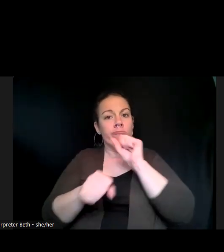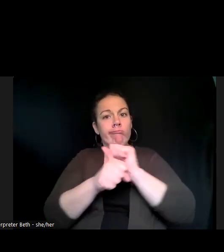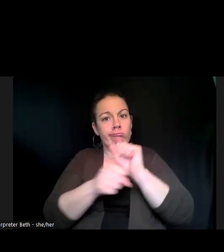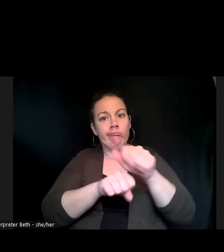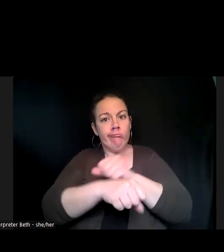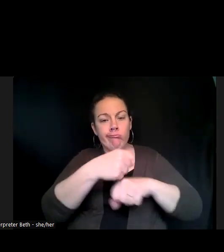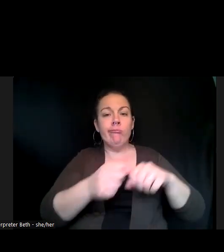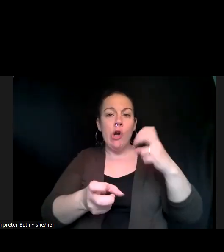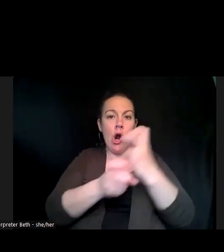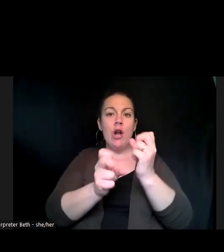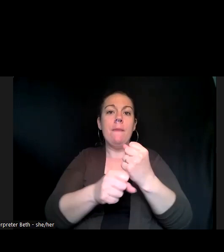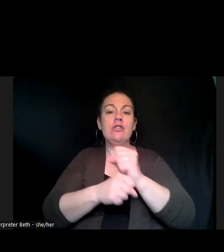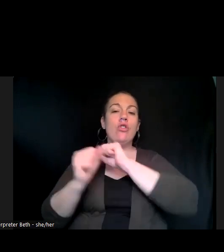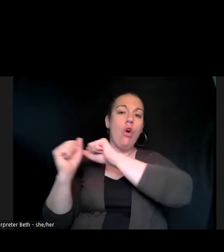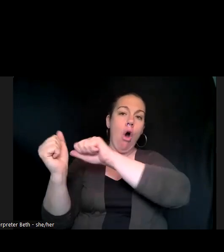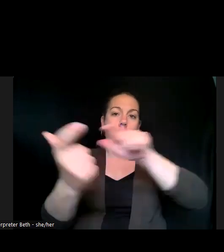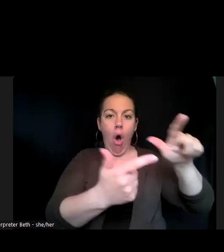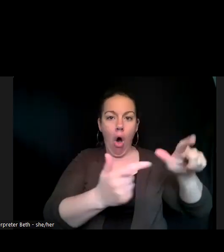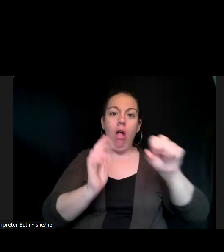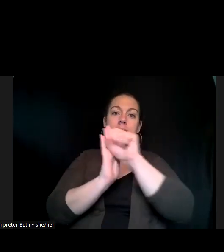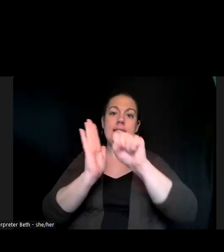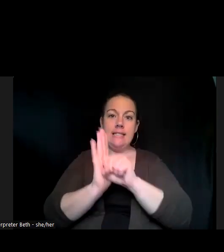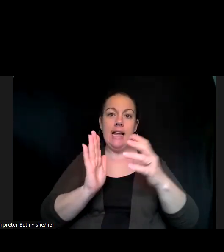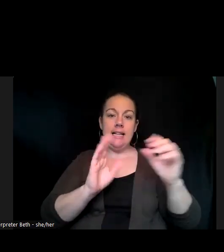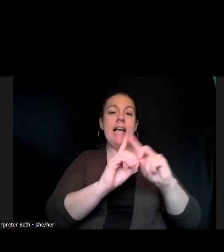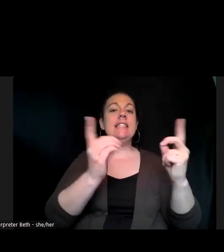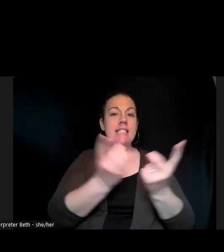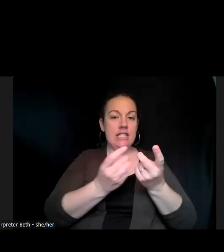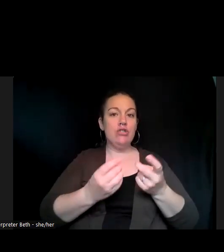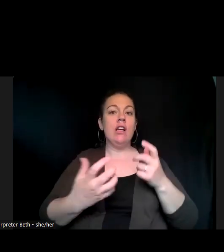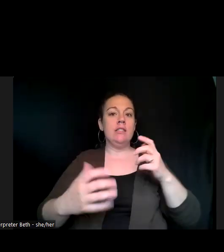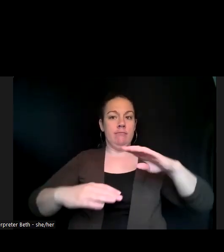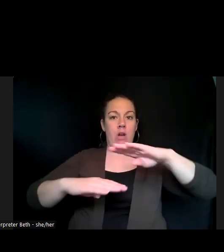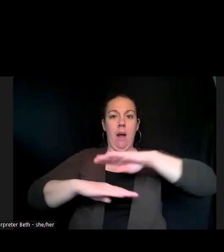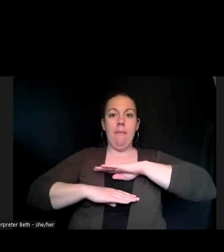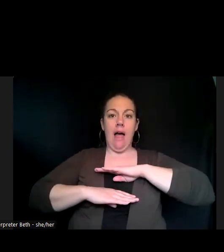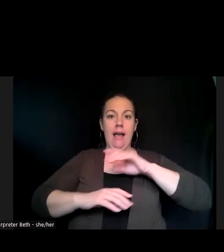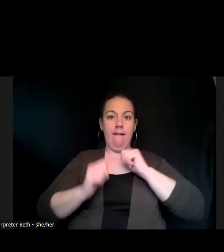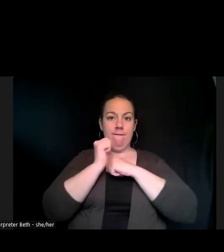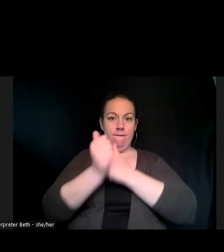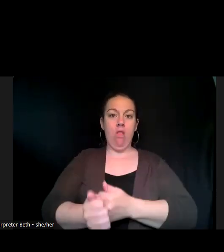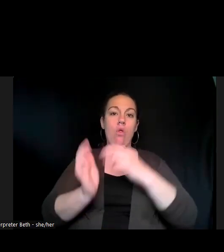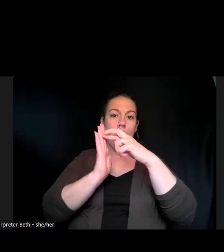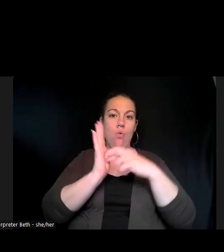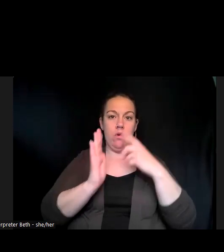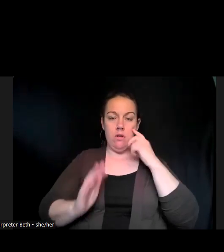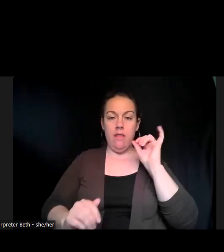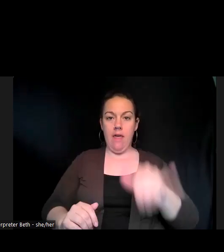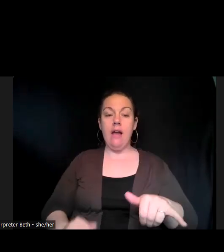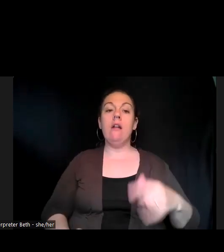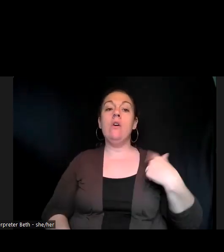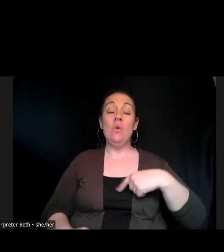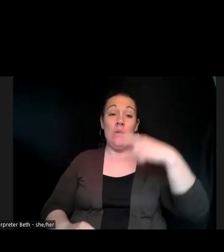that. And again, I mentioned some of our discretionary grant programs already, such as full service community schools, which we think are essential